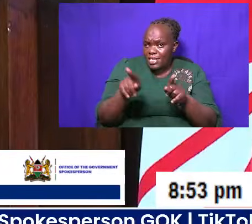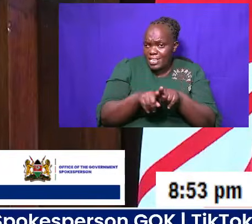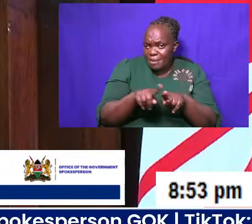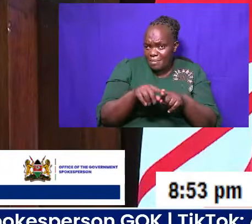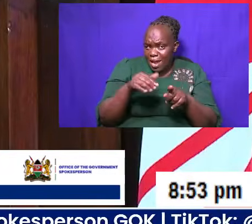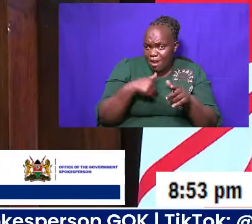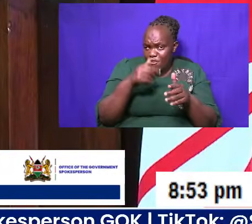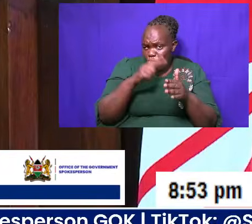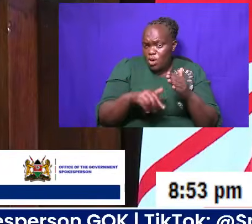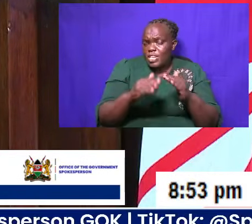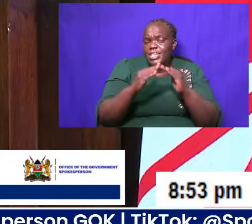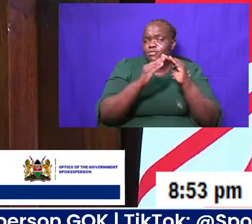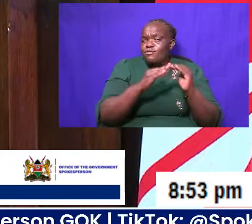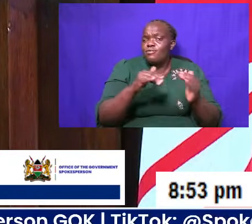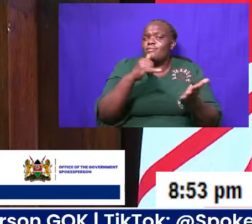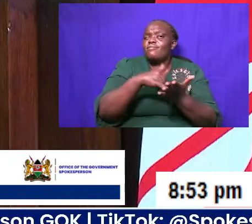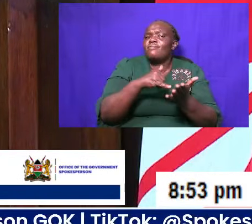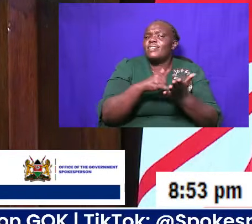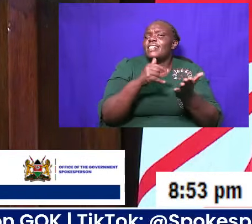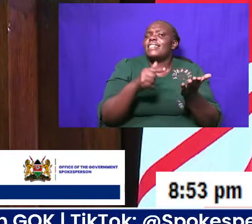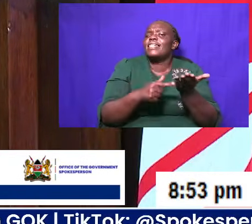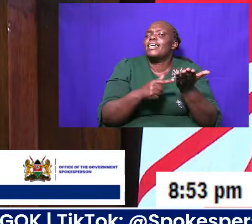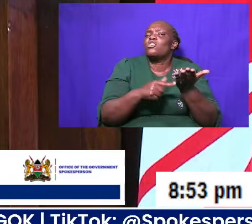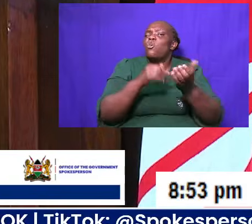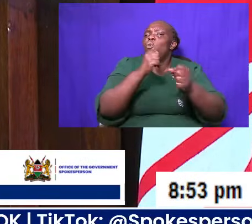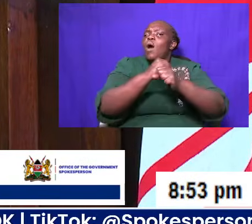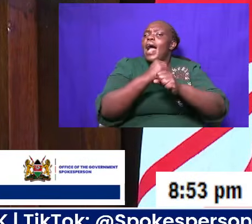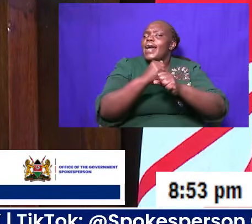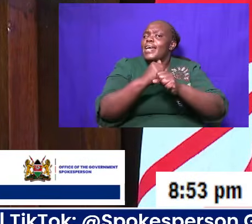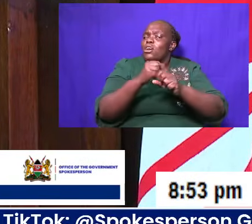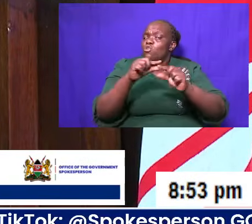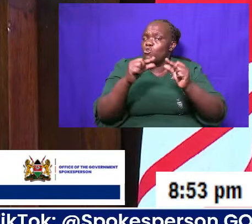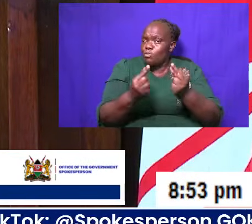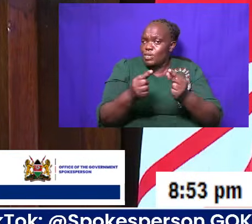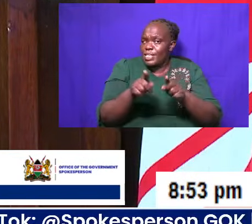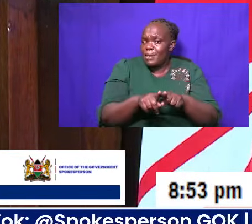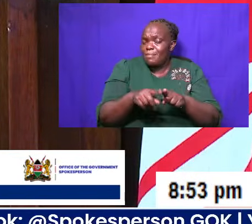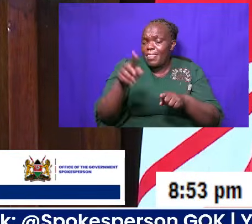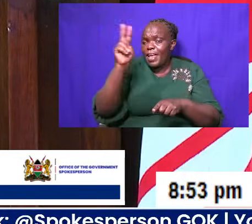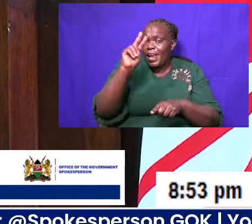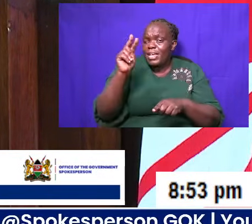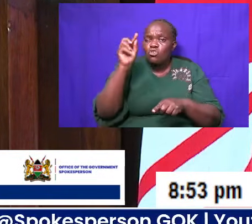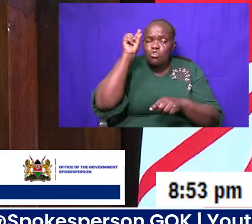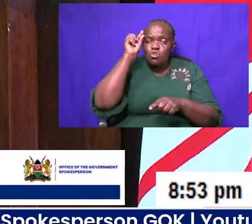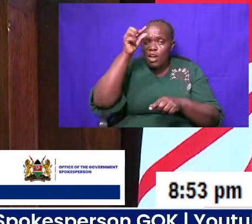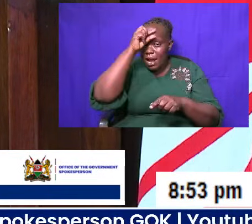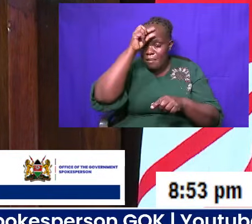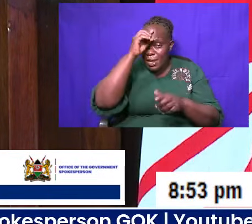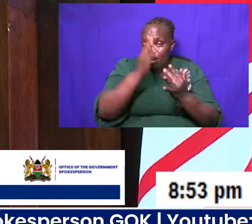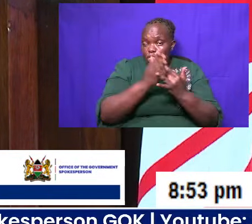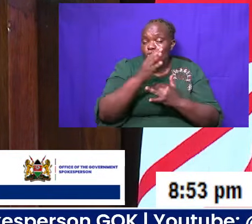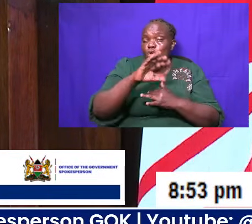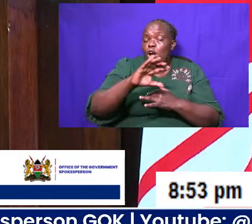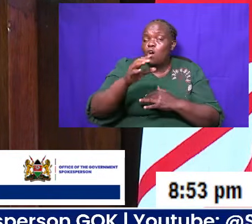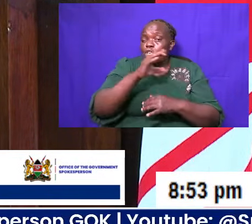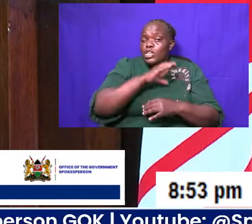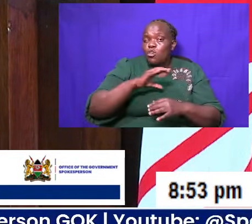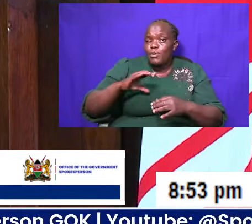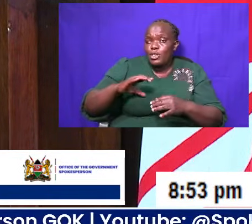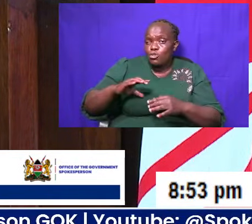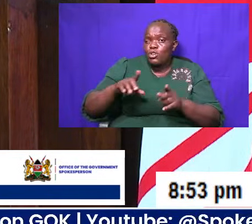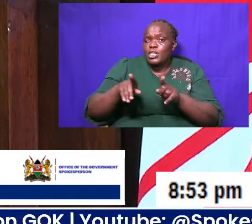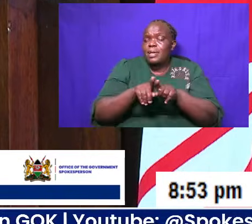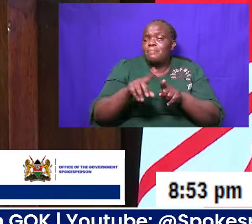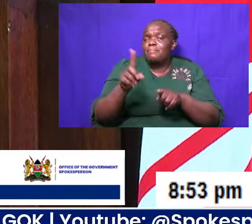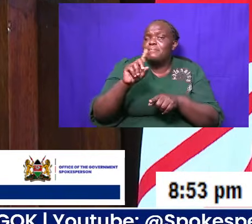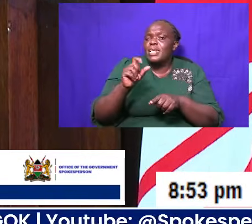we have equality and inclusion technical working group. This one brings together the national government through the county commissioner. We have the